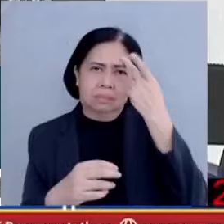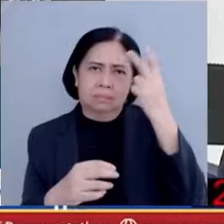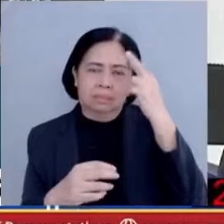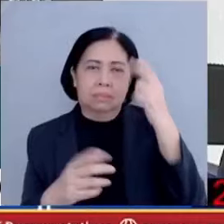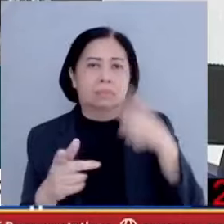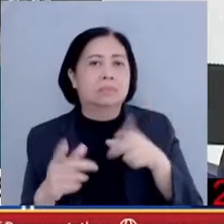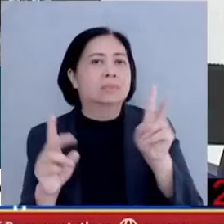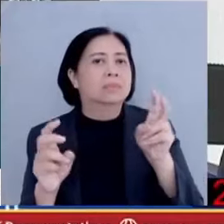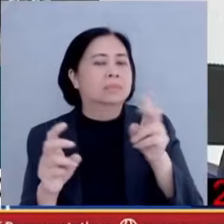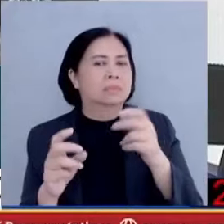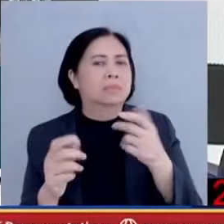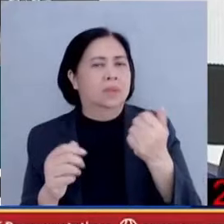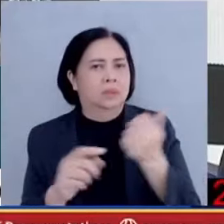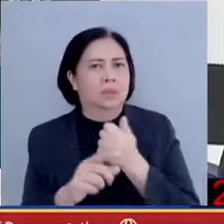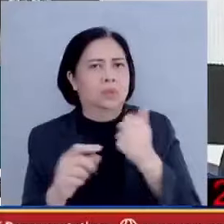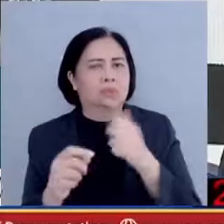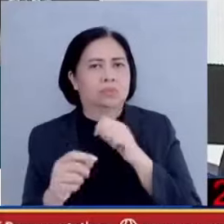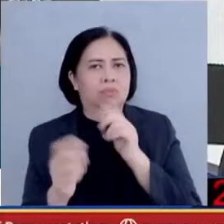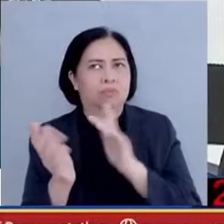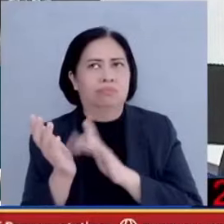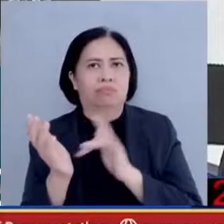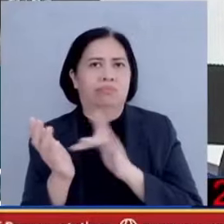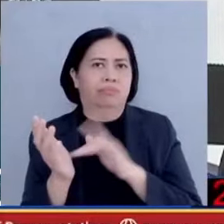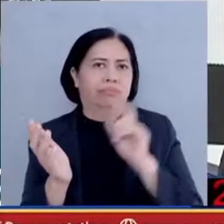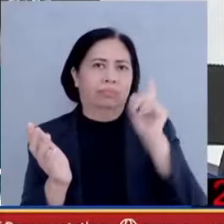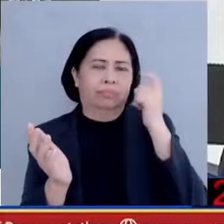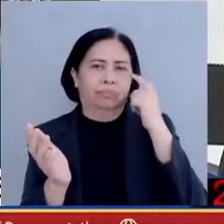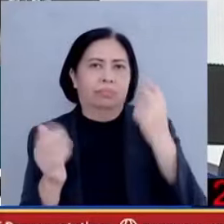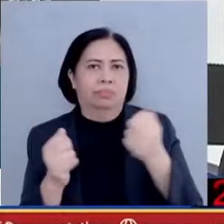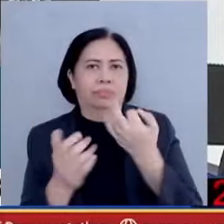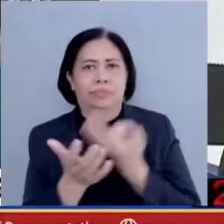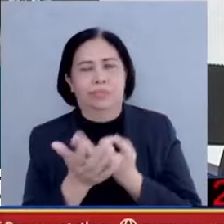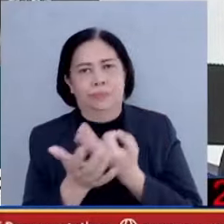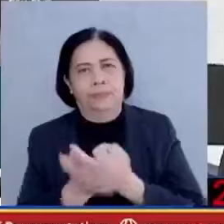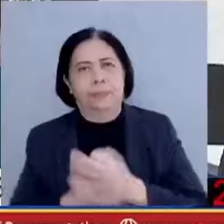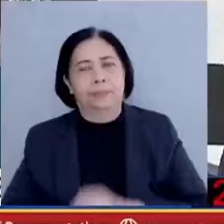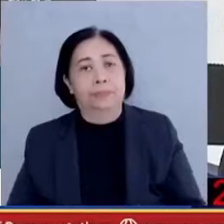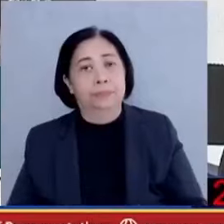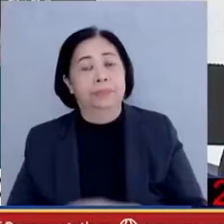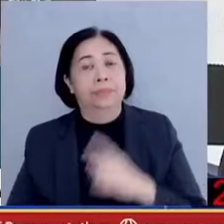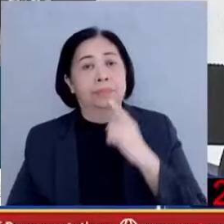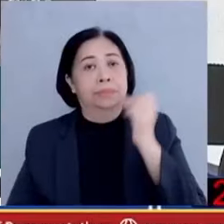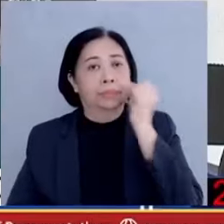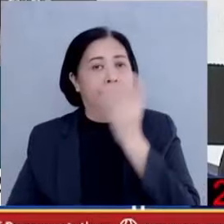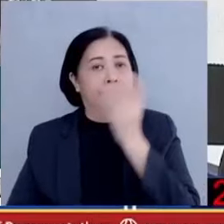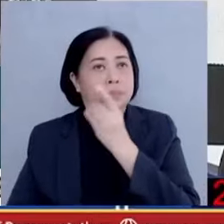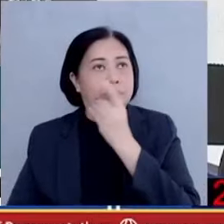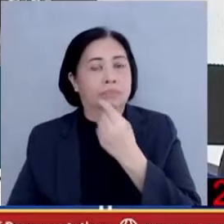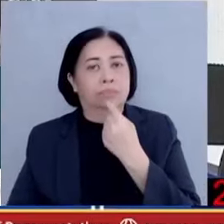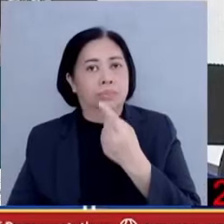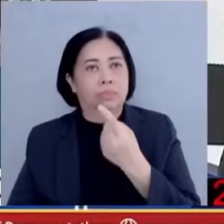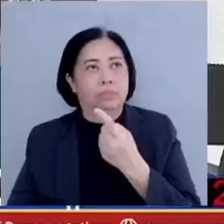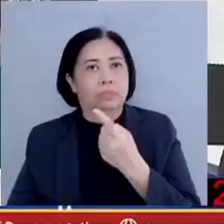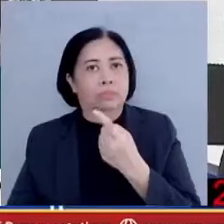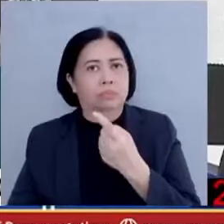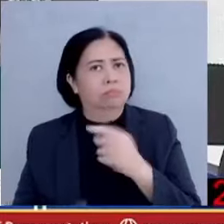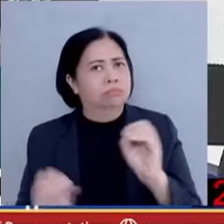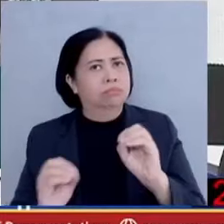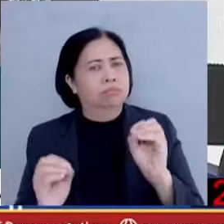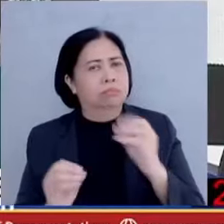alleged abuses in the use of government funds. Duterte previously said that there was no misuse